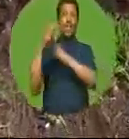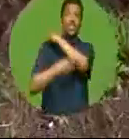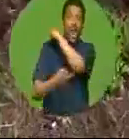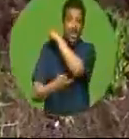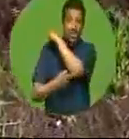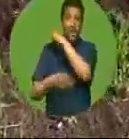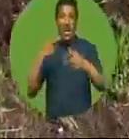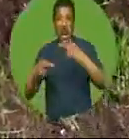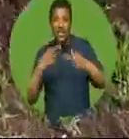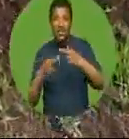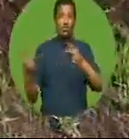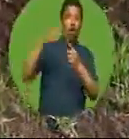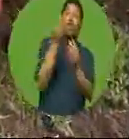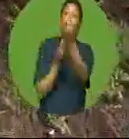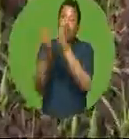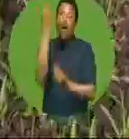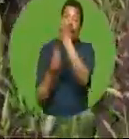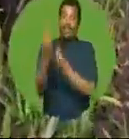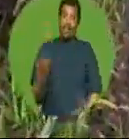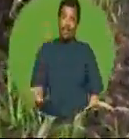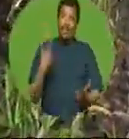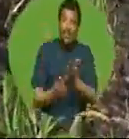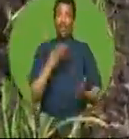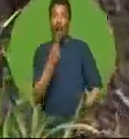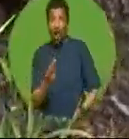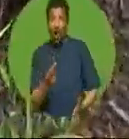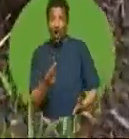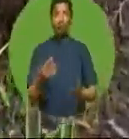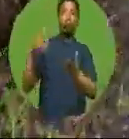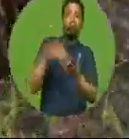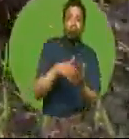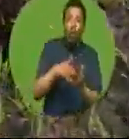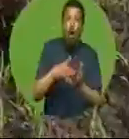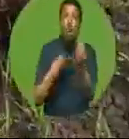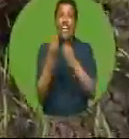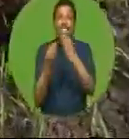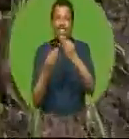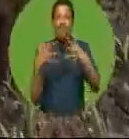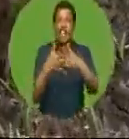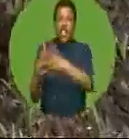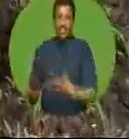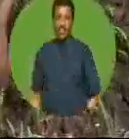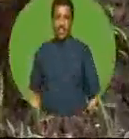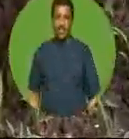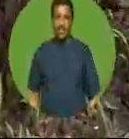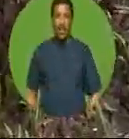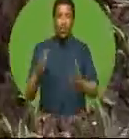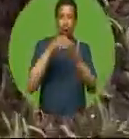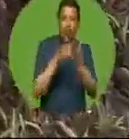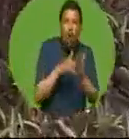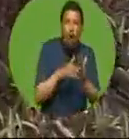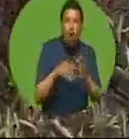challenges related to the market. These are poor marketing facilities due to poor